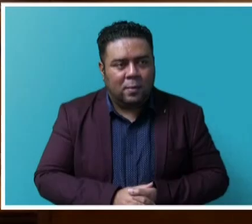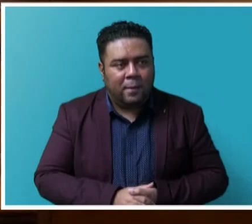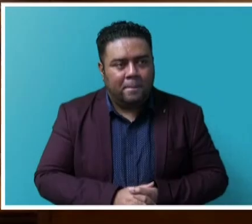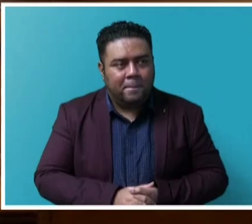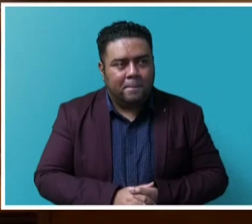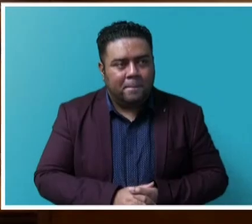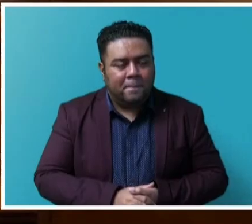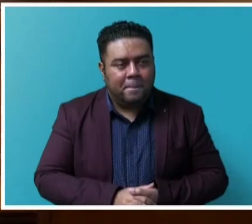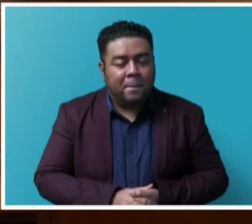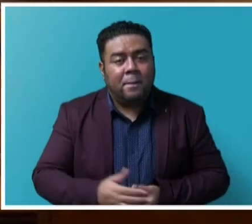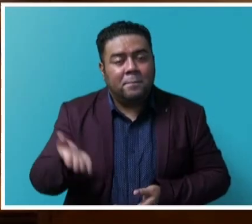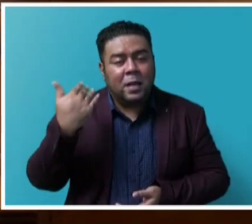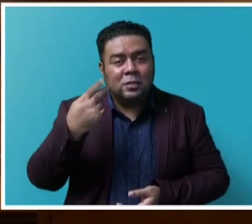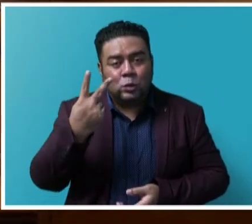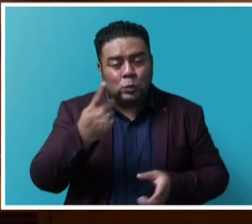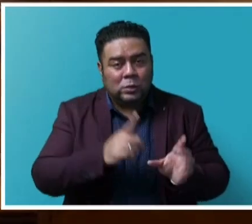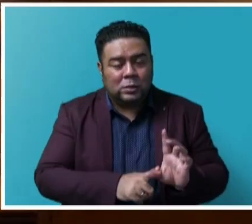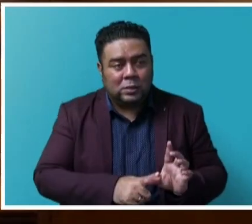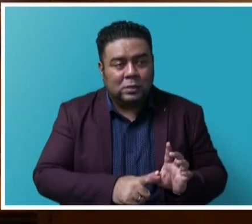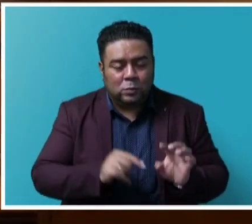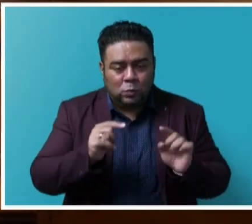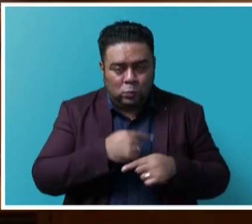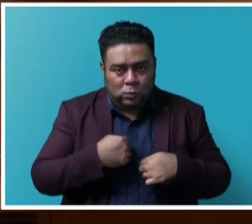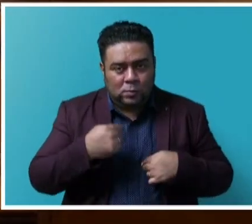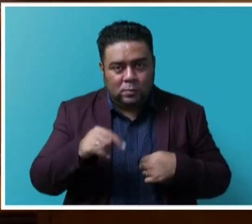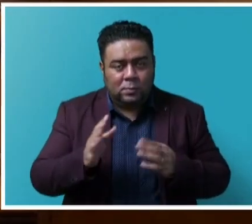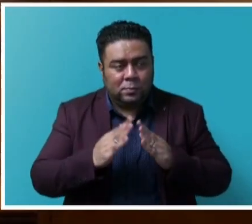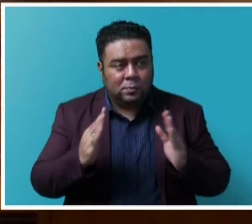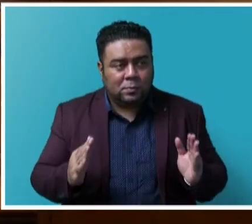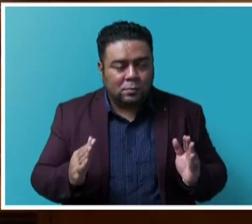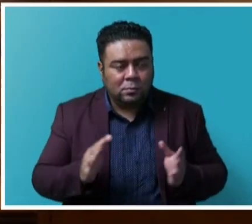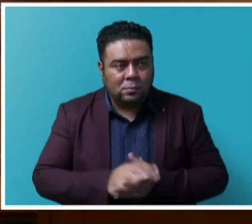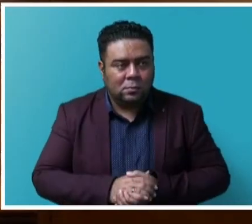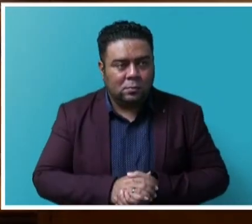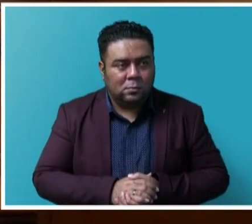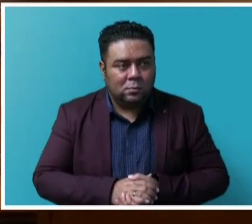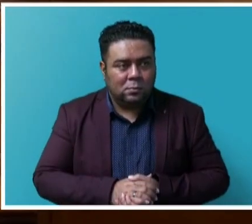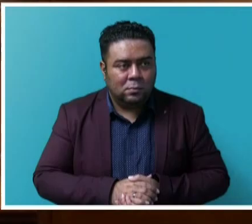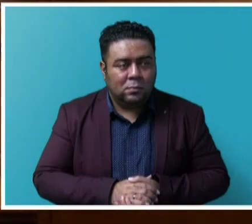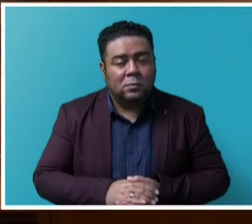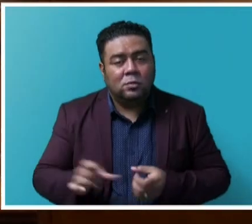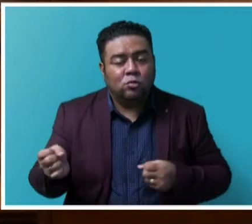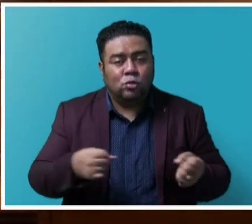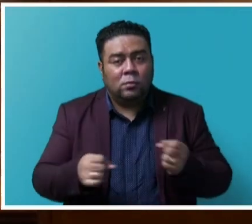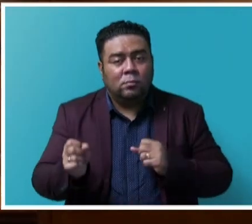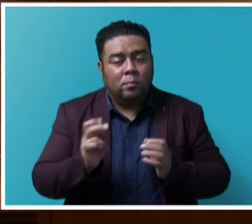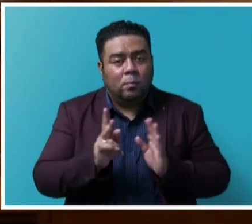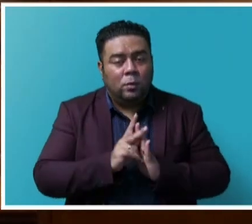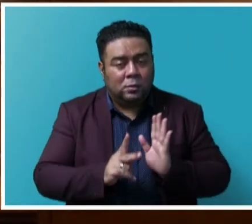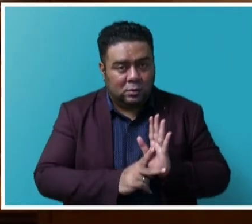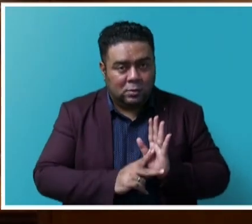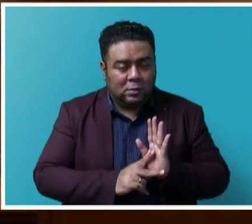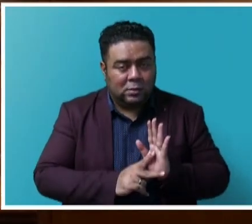During the past 2 years, we in this August House have set directions, shaped policies,